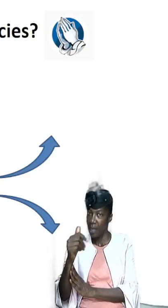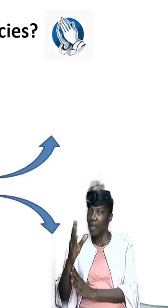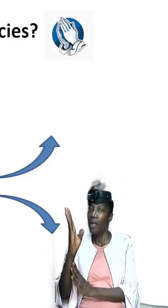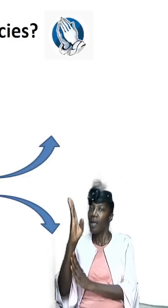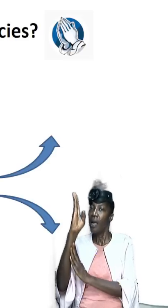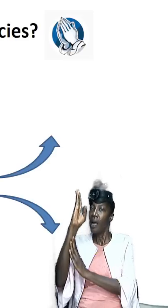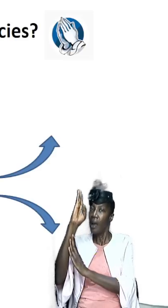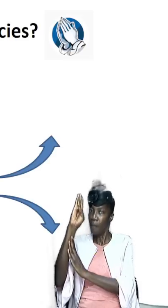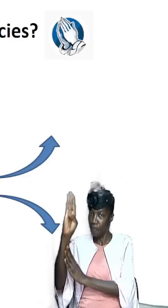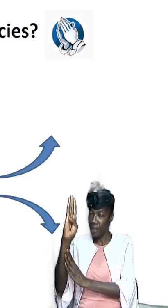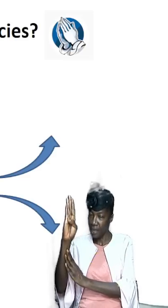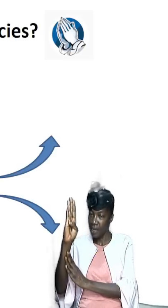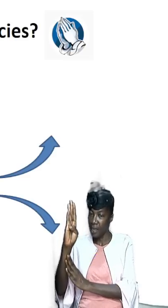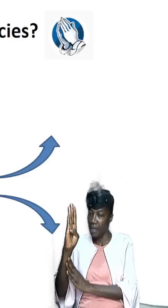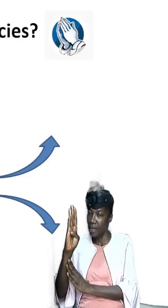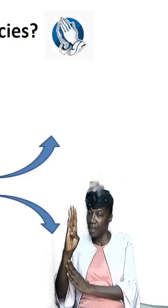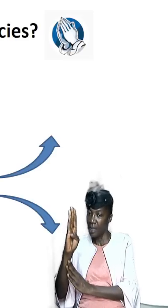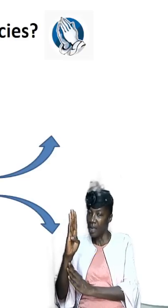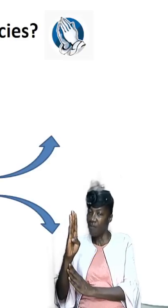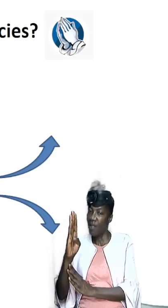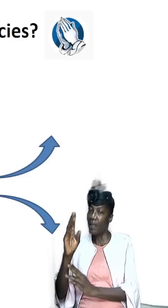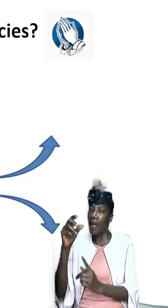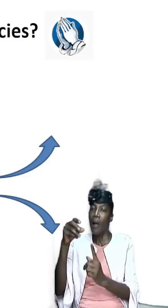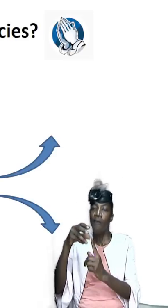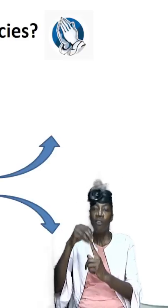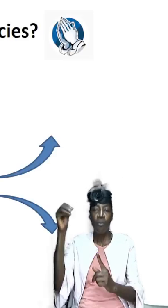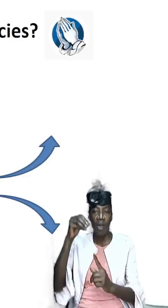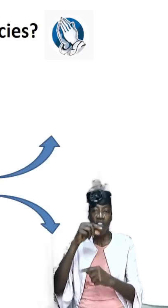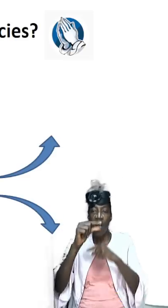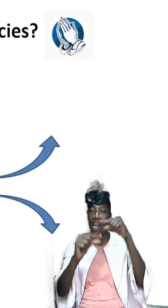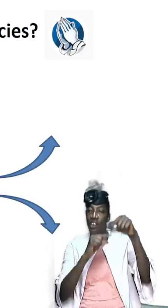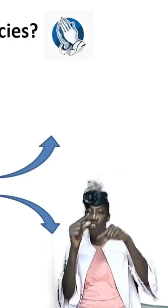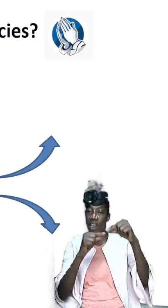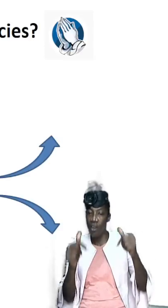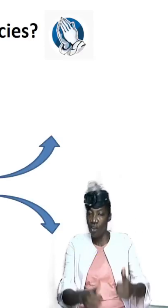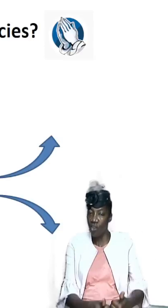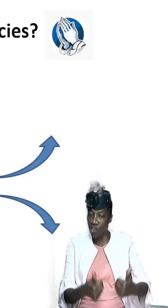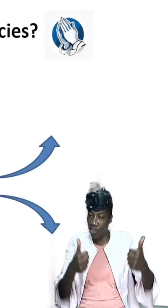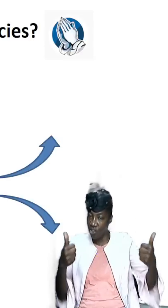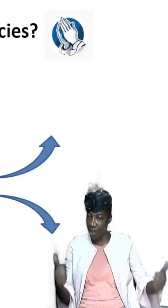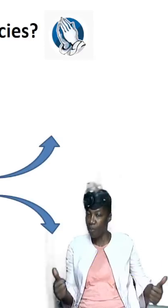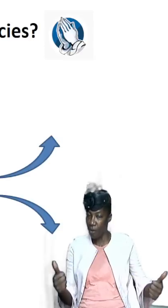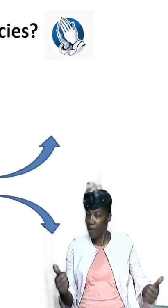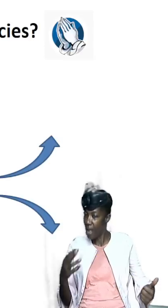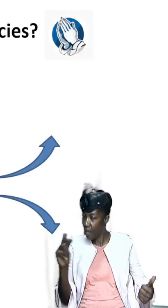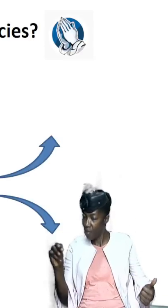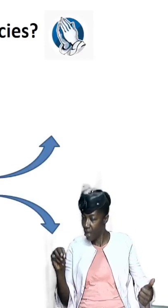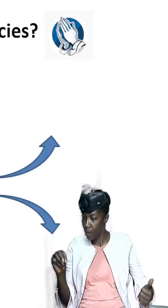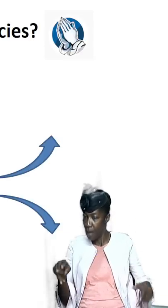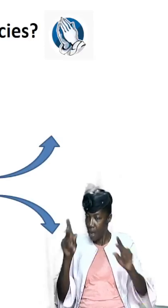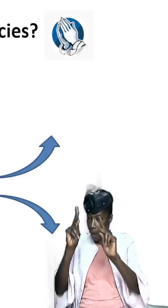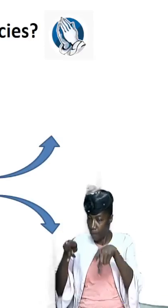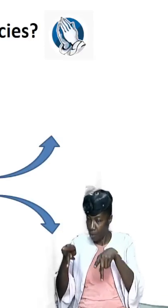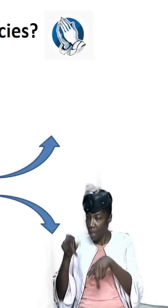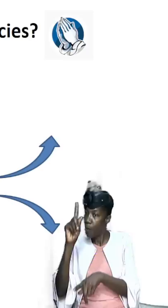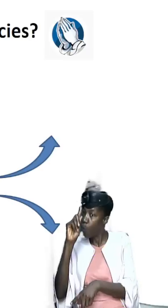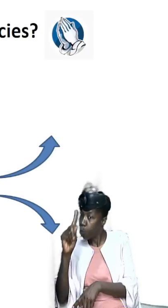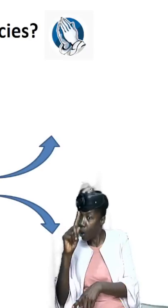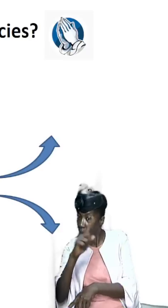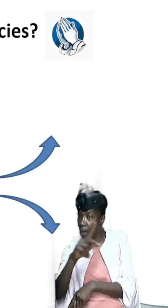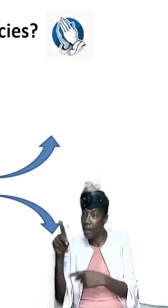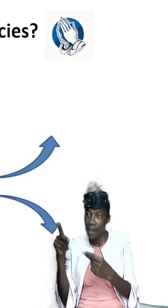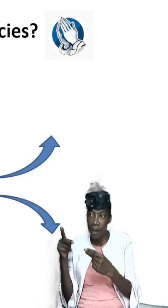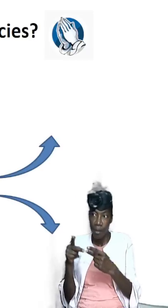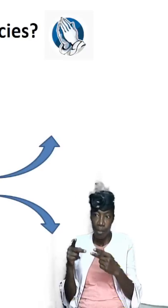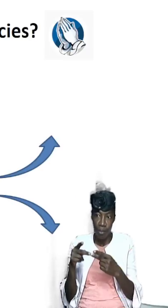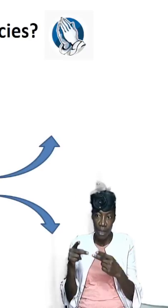particular genes. And if you separate them and isolate them into one particular area, brothers and sisters,